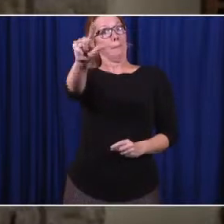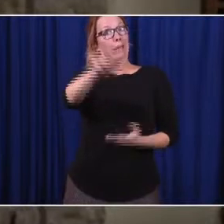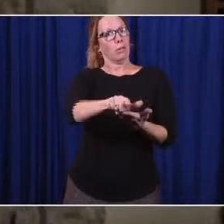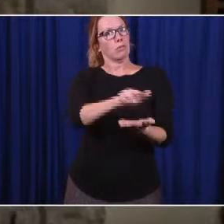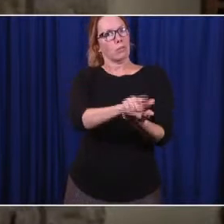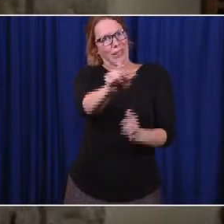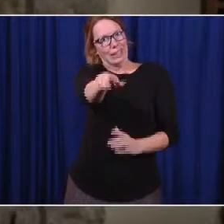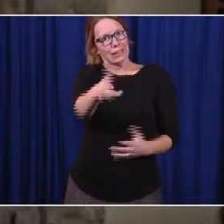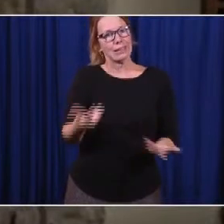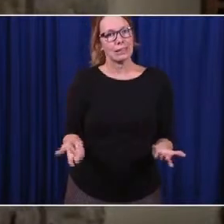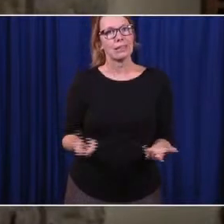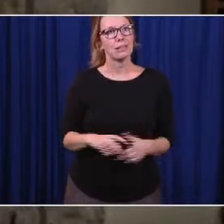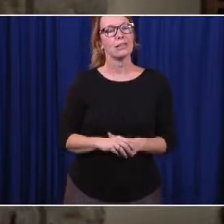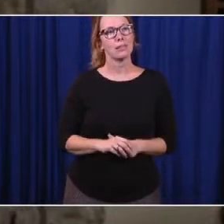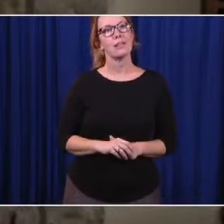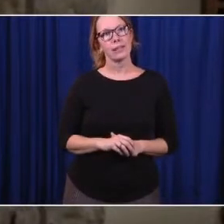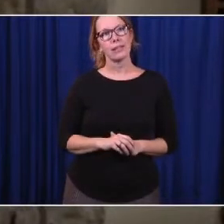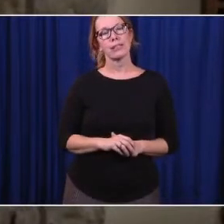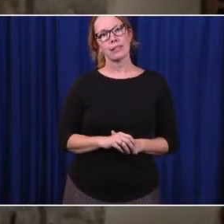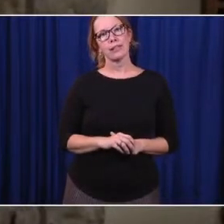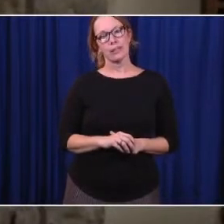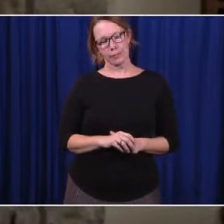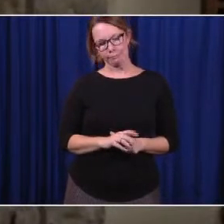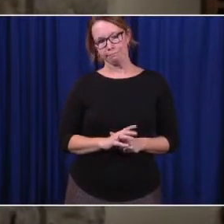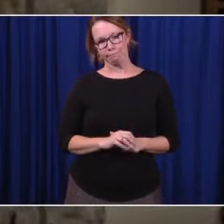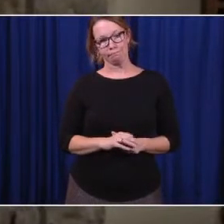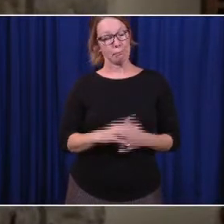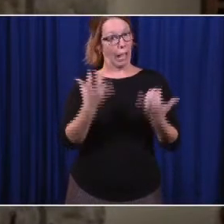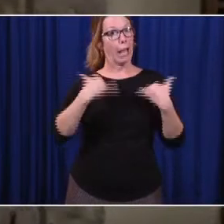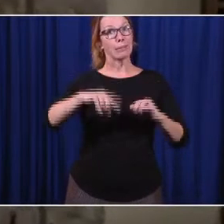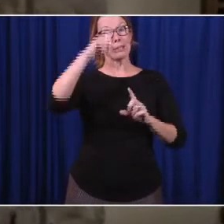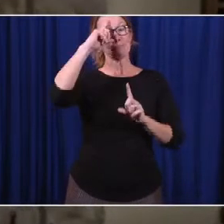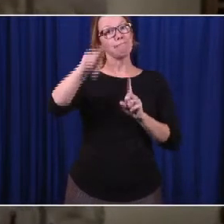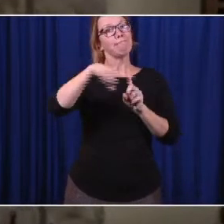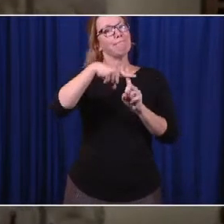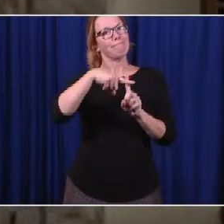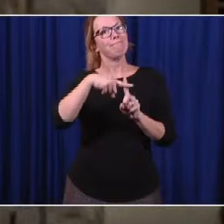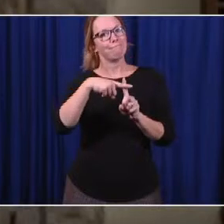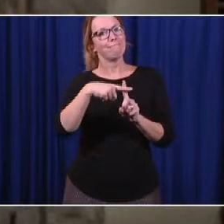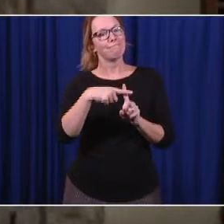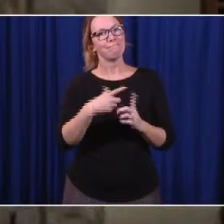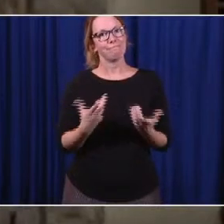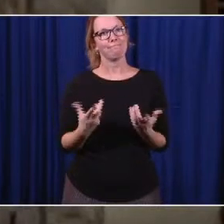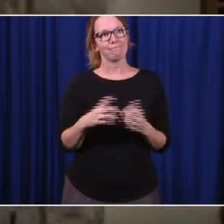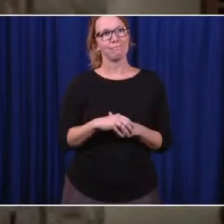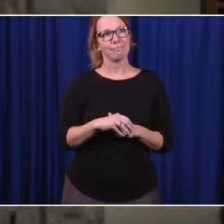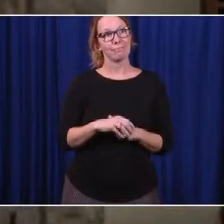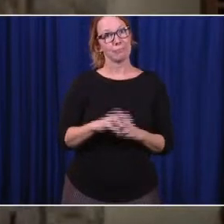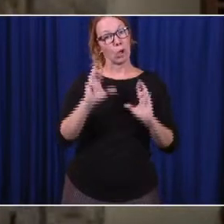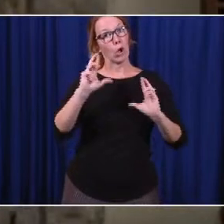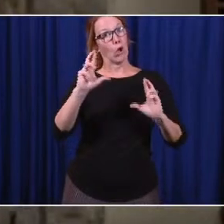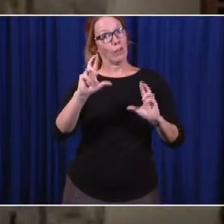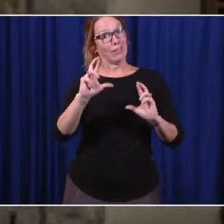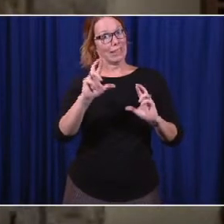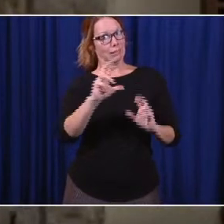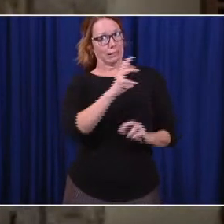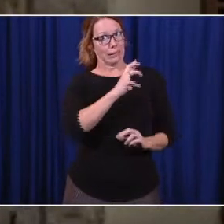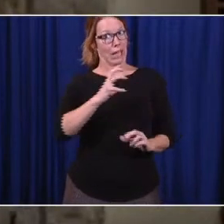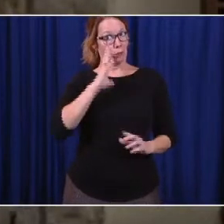And, I'm still the optimist. I think there's a bill to be had, and I hope it can get done.